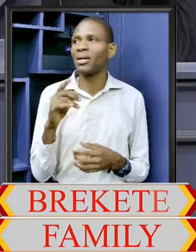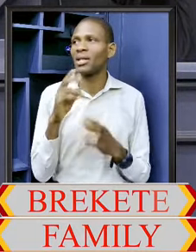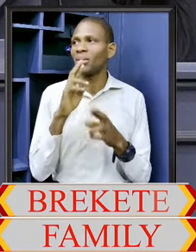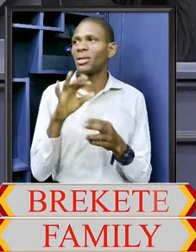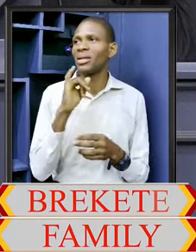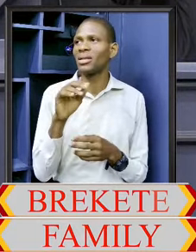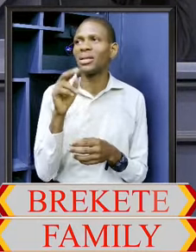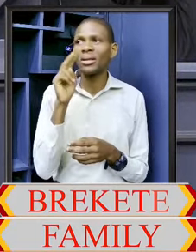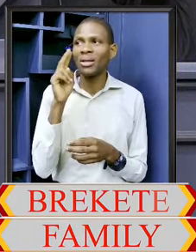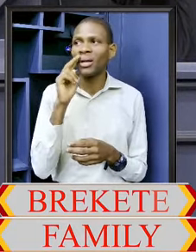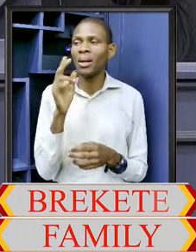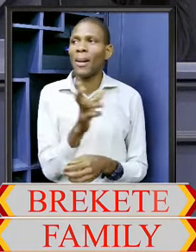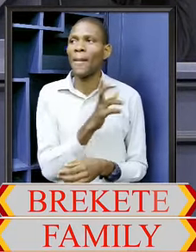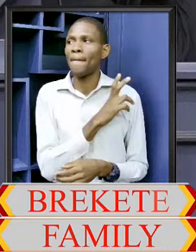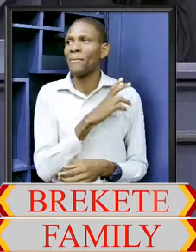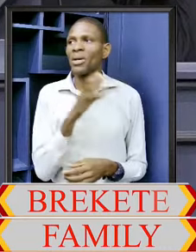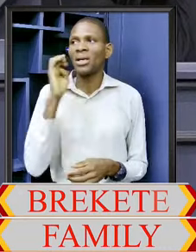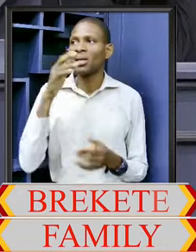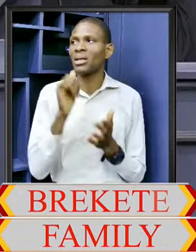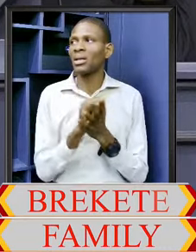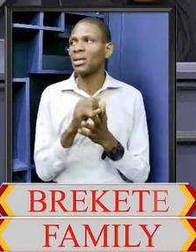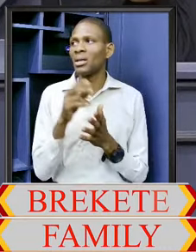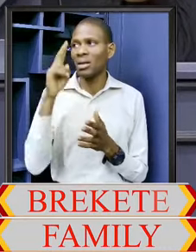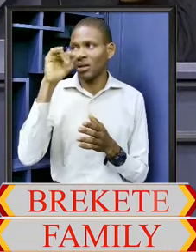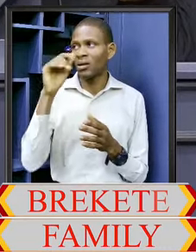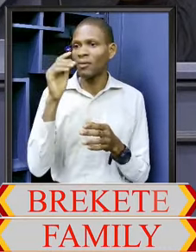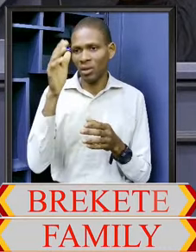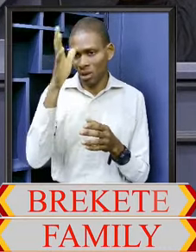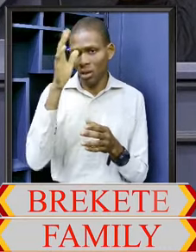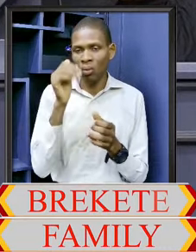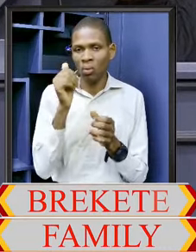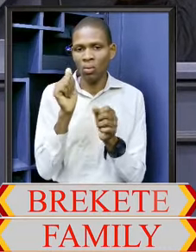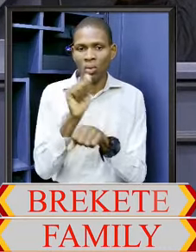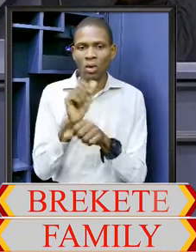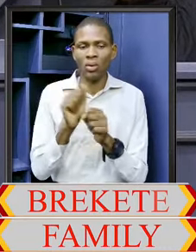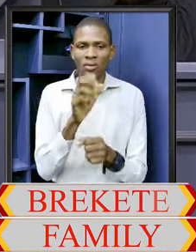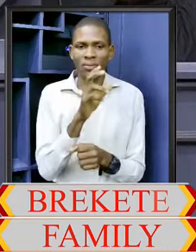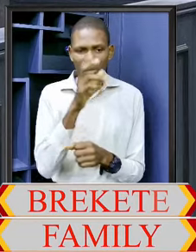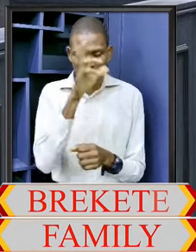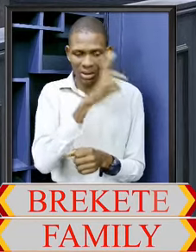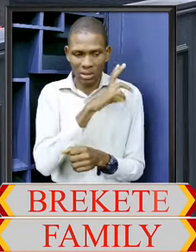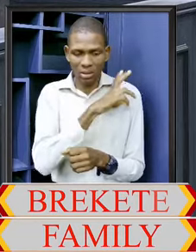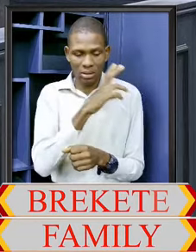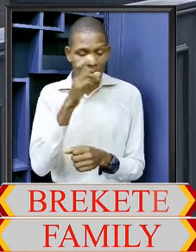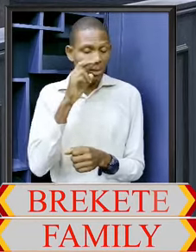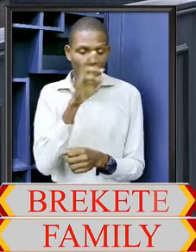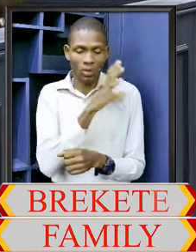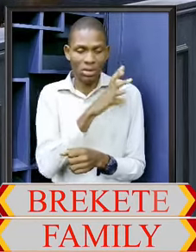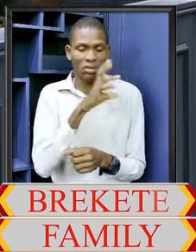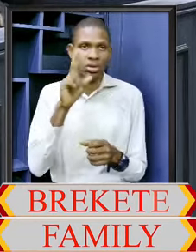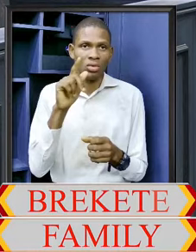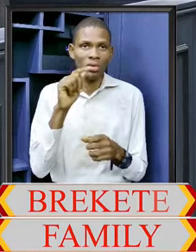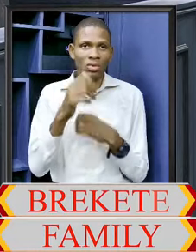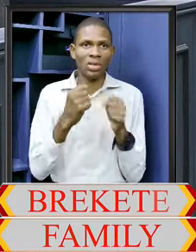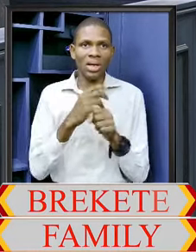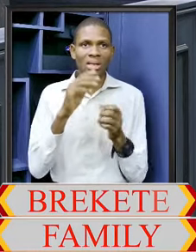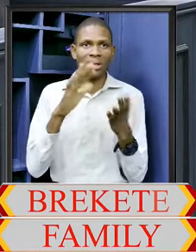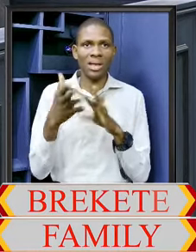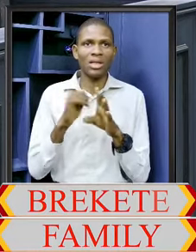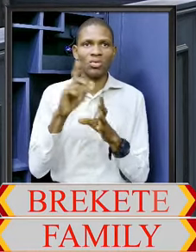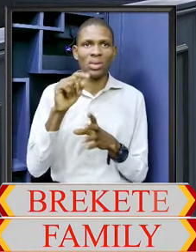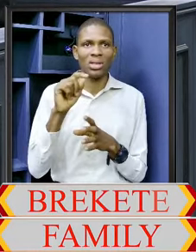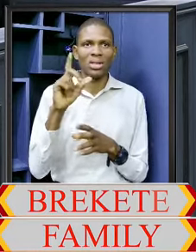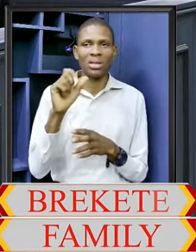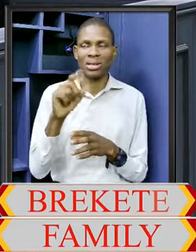Nigerian police. He alleged say his father worked with Nigerian police for 21 years and he died in